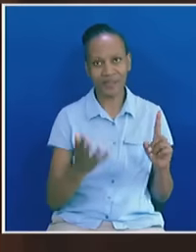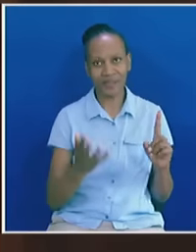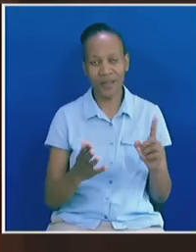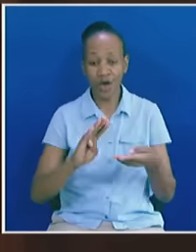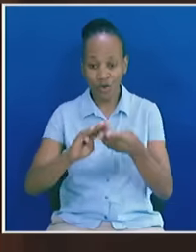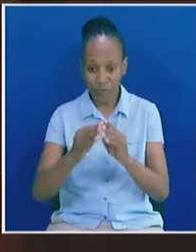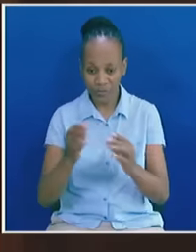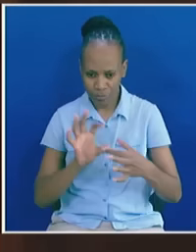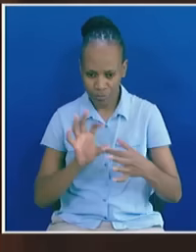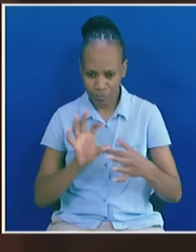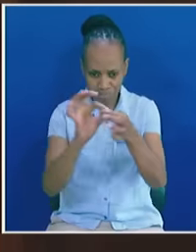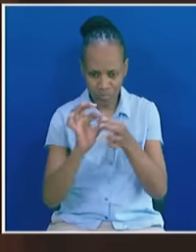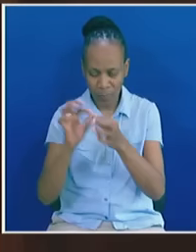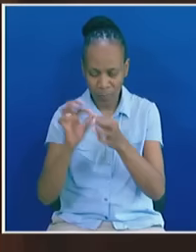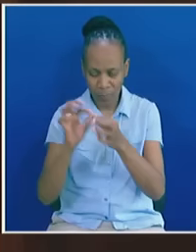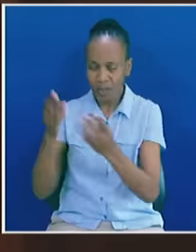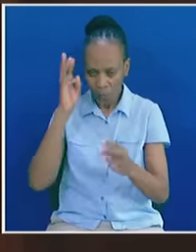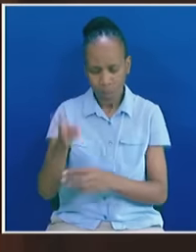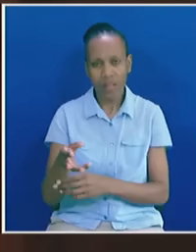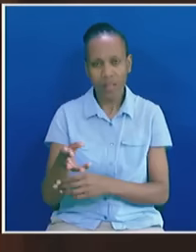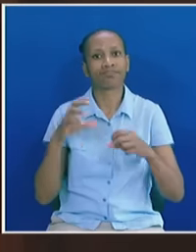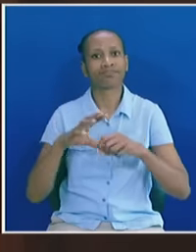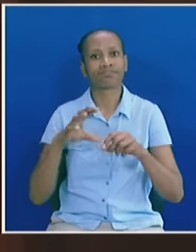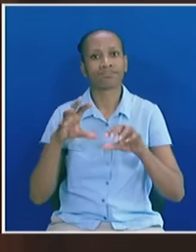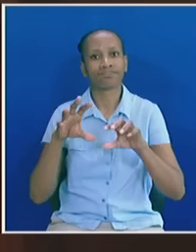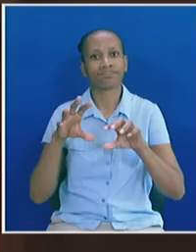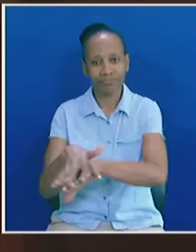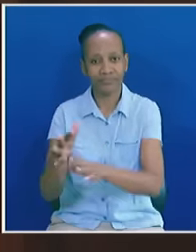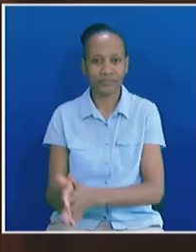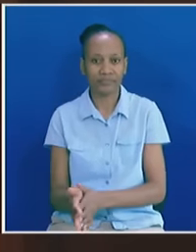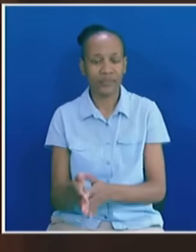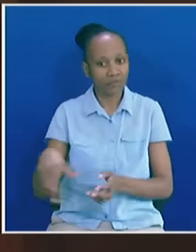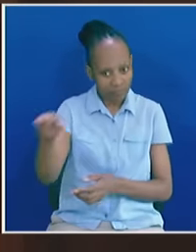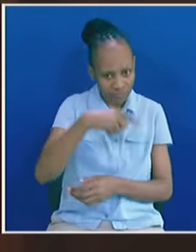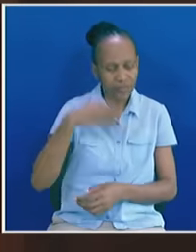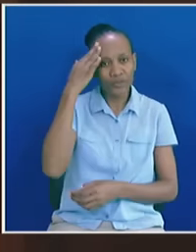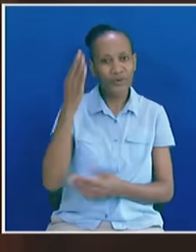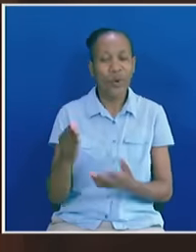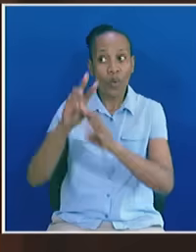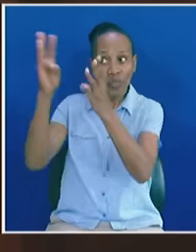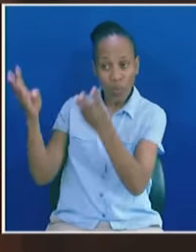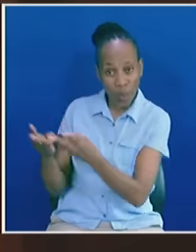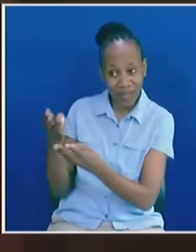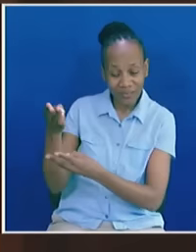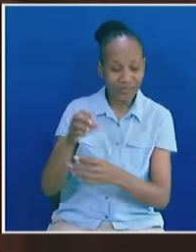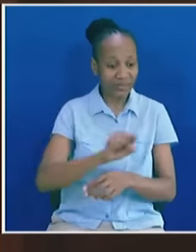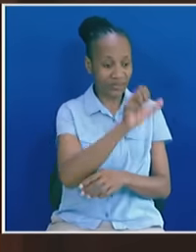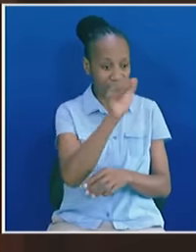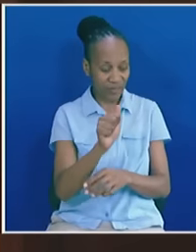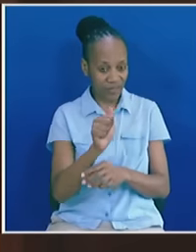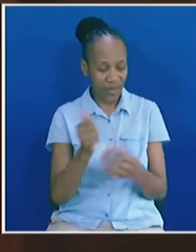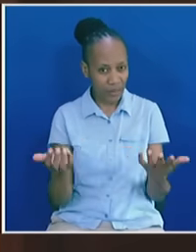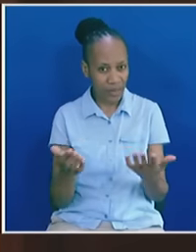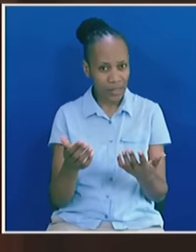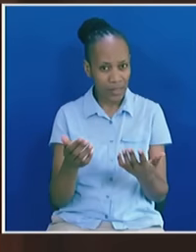communities of the world. It is common knowledge that in our interconnected and globalized world, cyberspace is